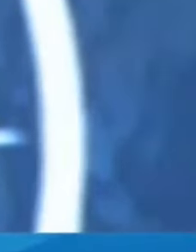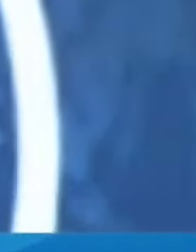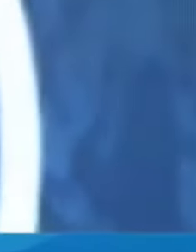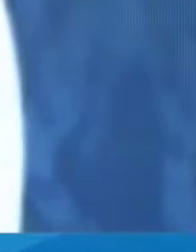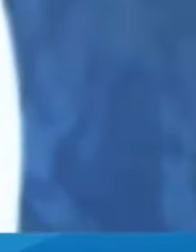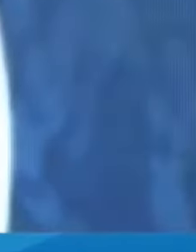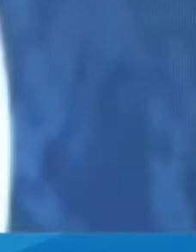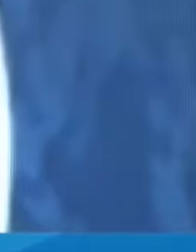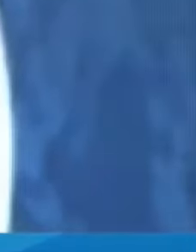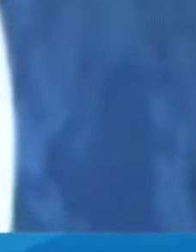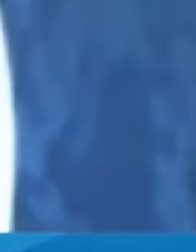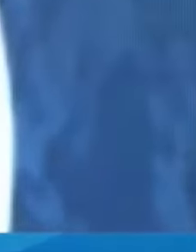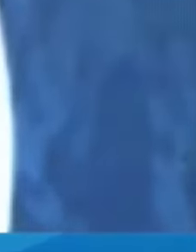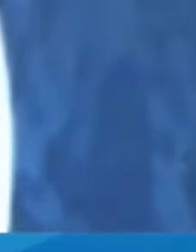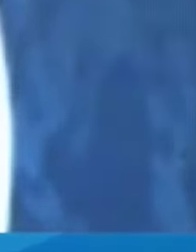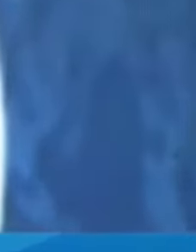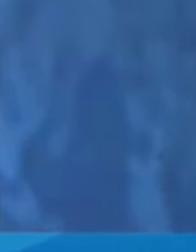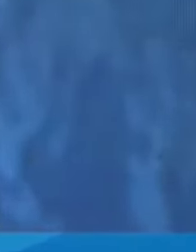is